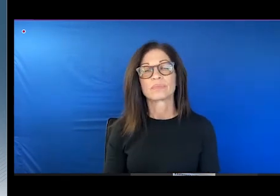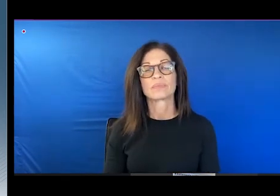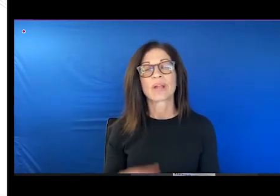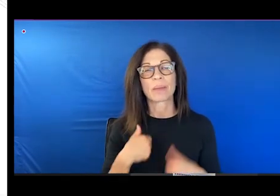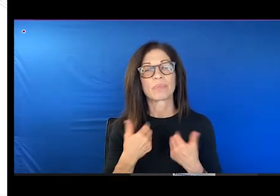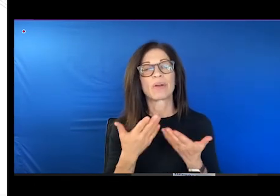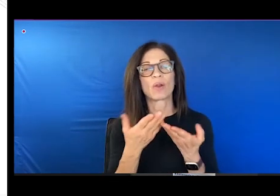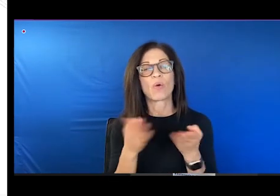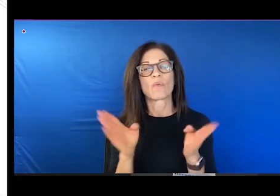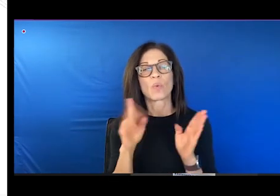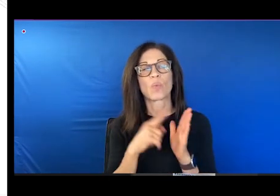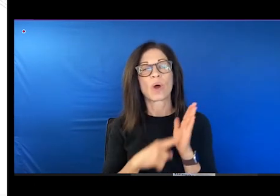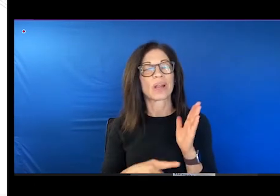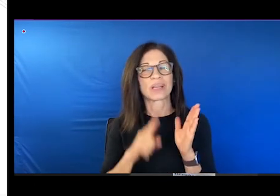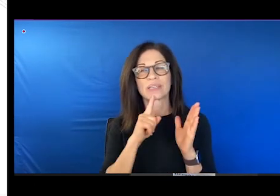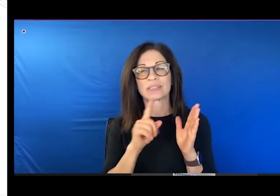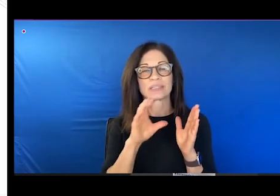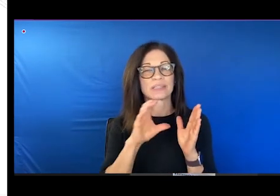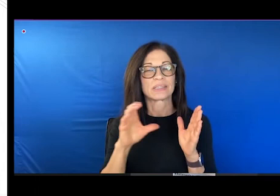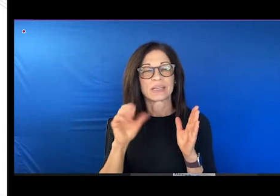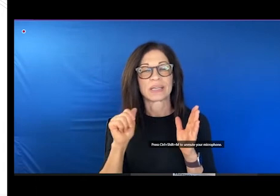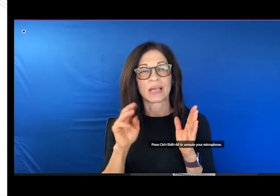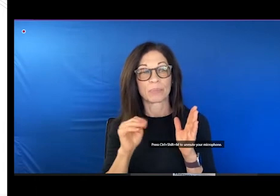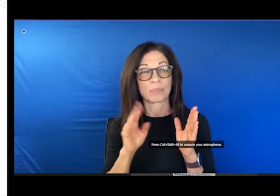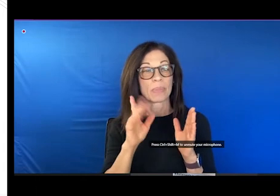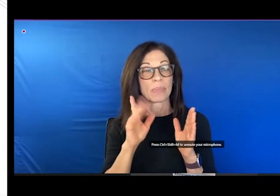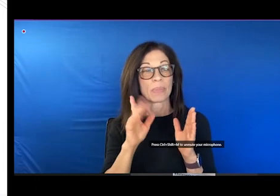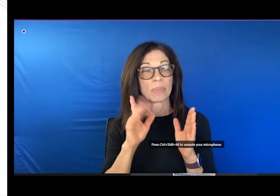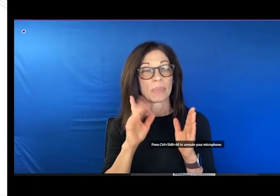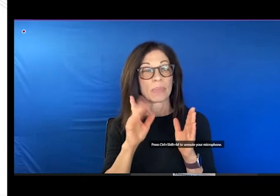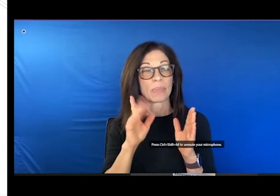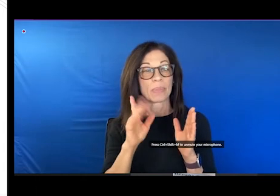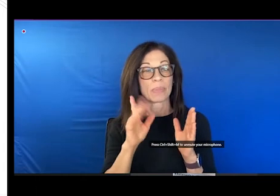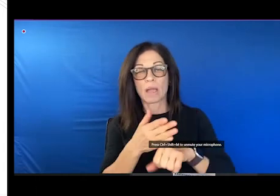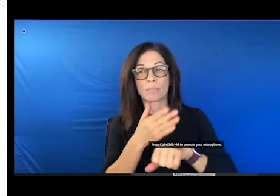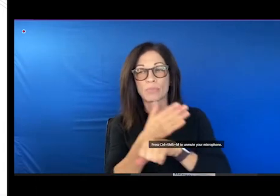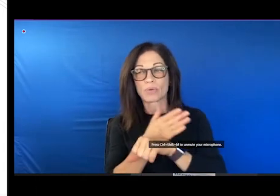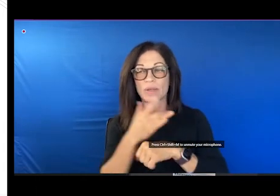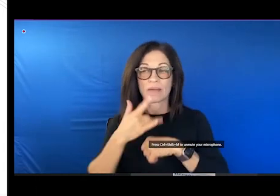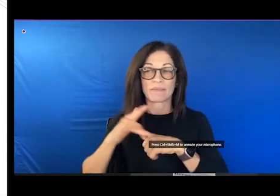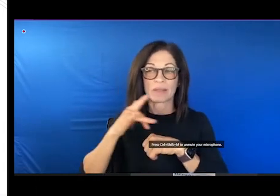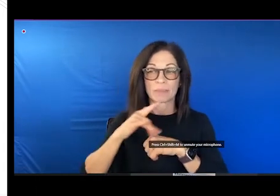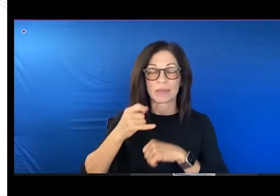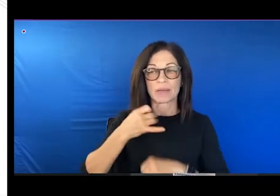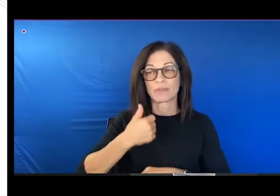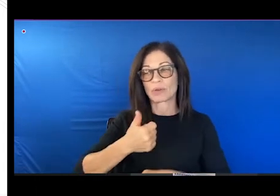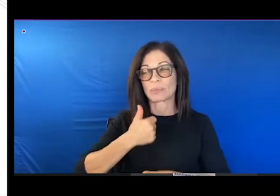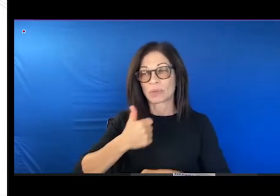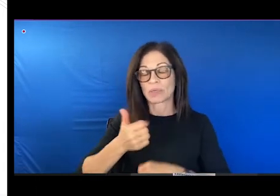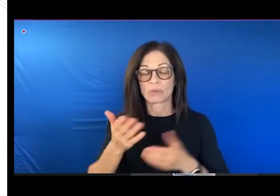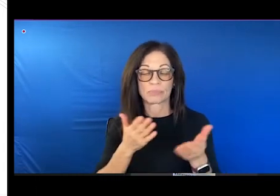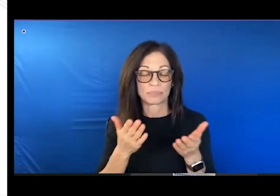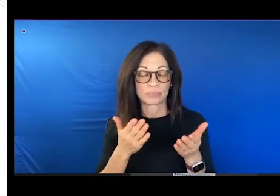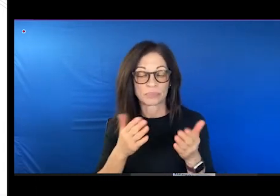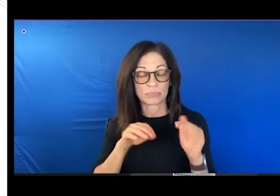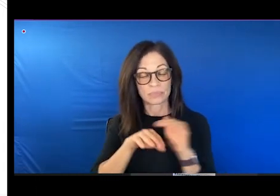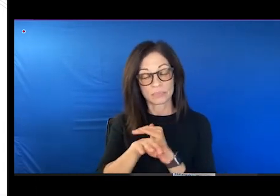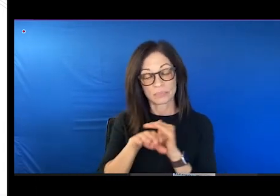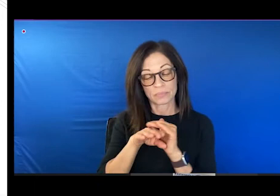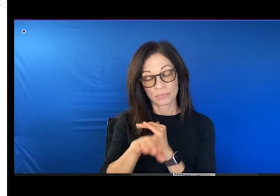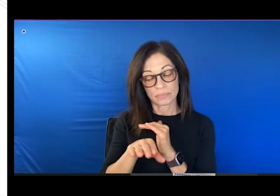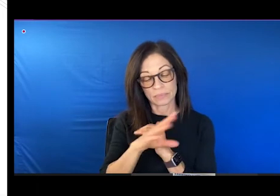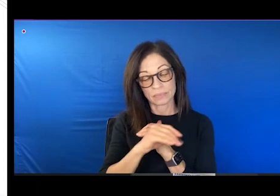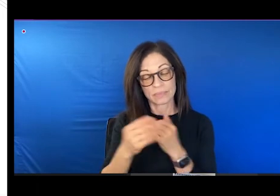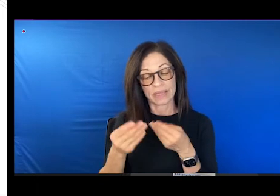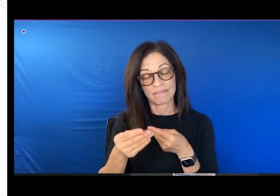provide an overview of what CCAM is. So the effort is targeted at improving the availability of transportation